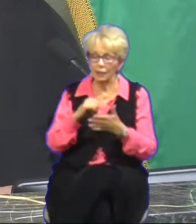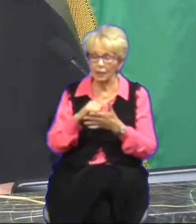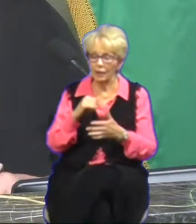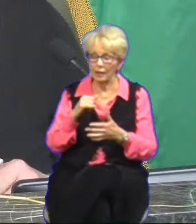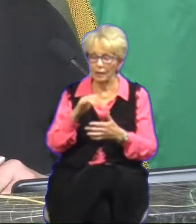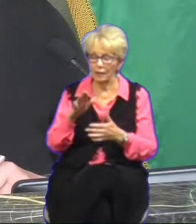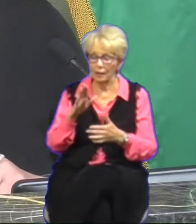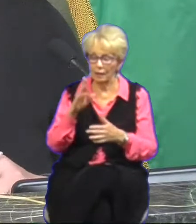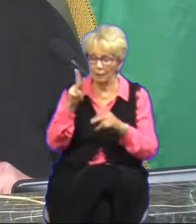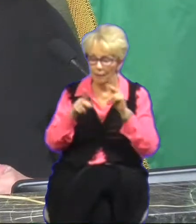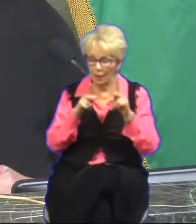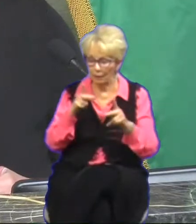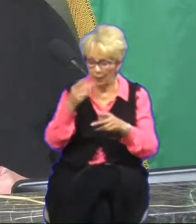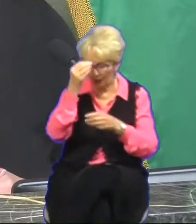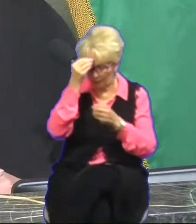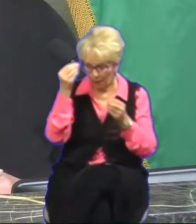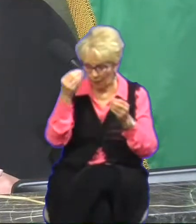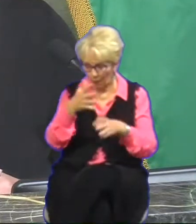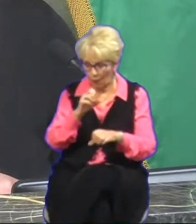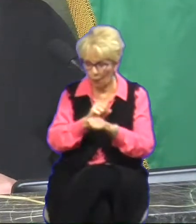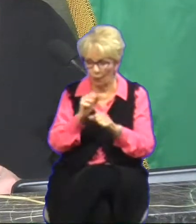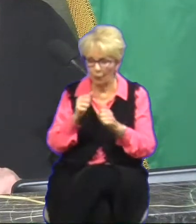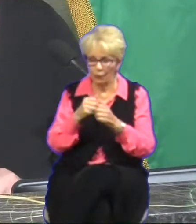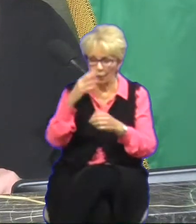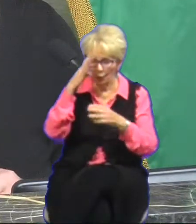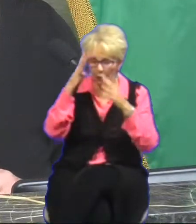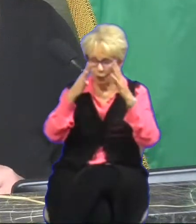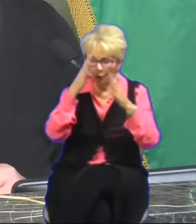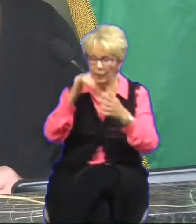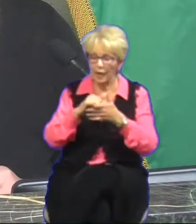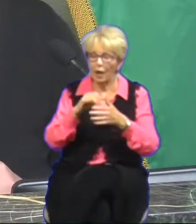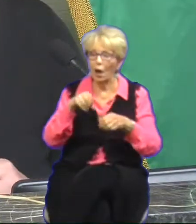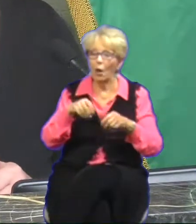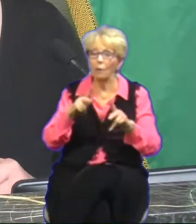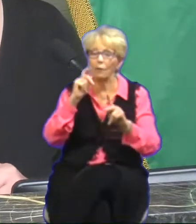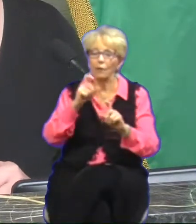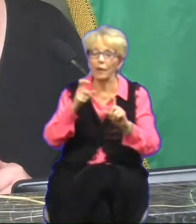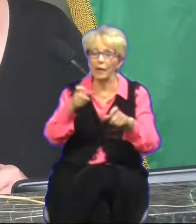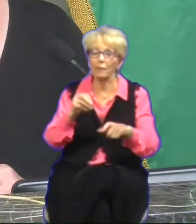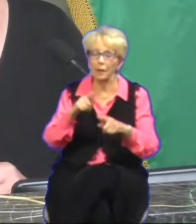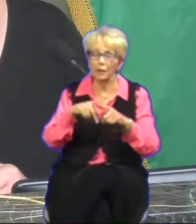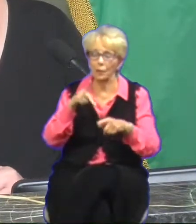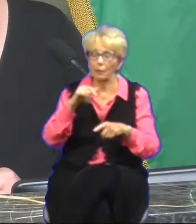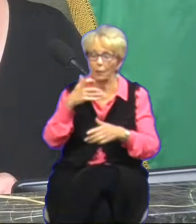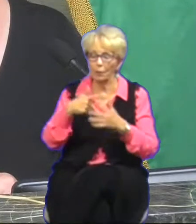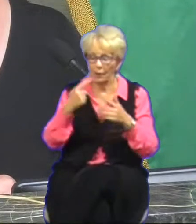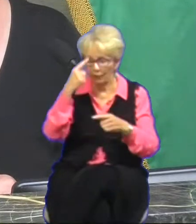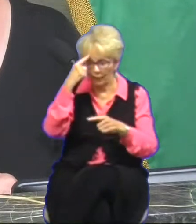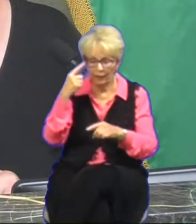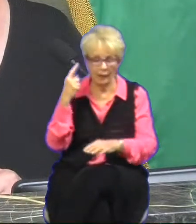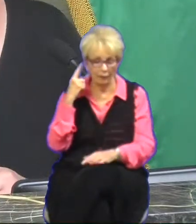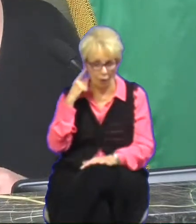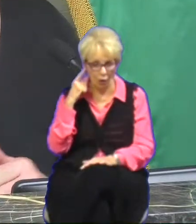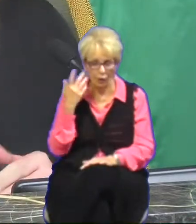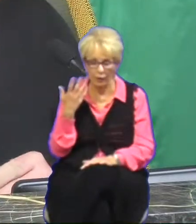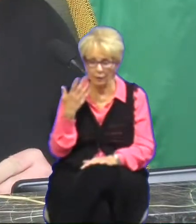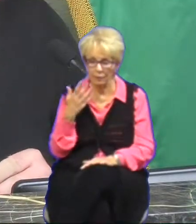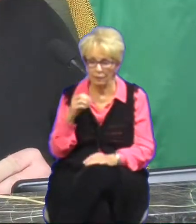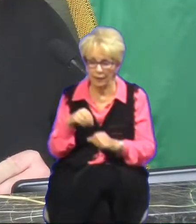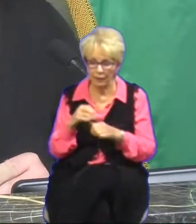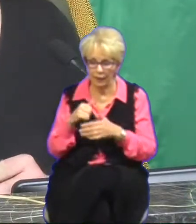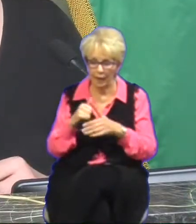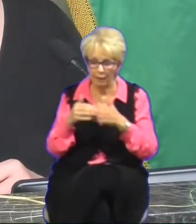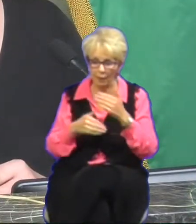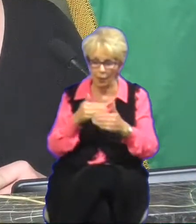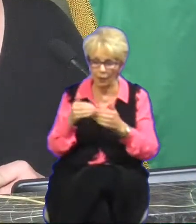input, will work to create opportunities to give back to the public what they think they've heard in the